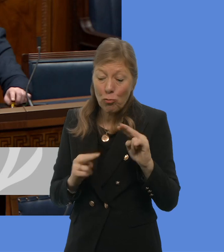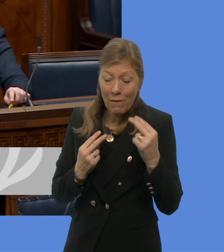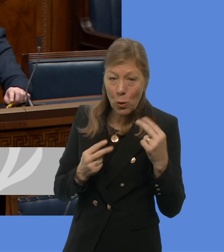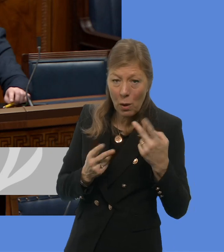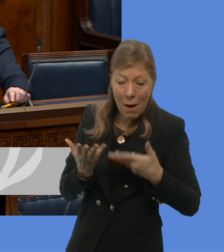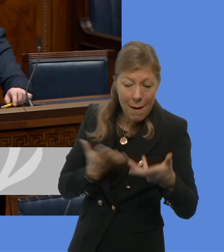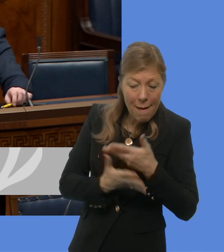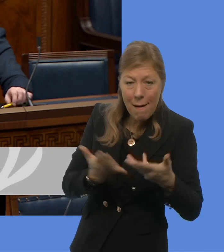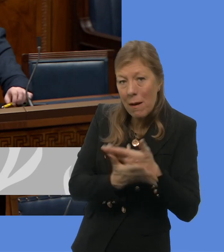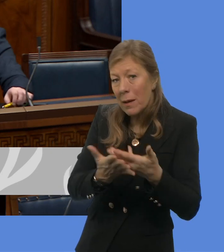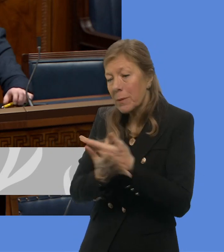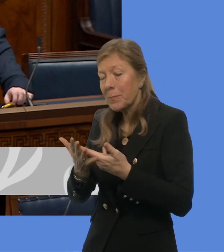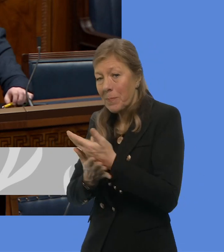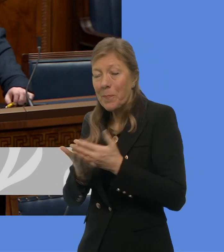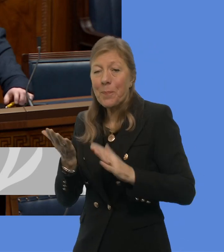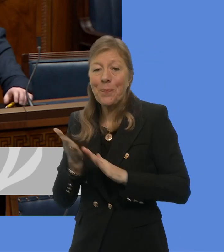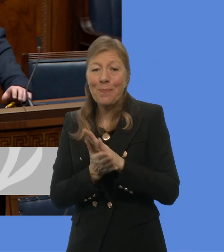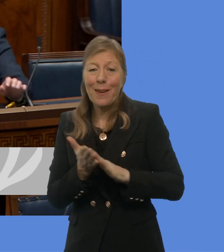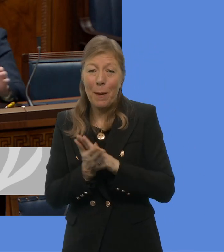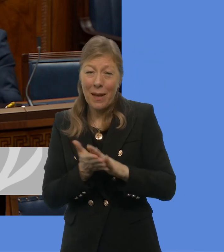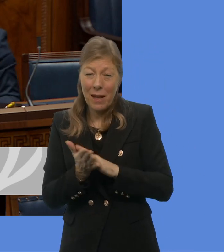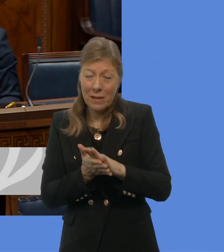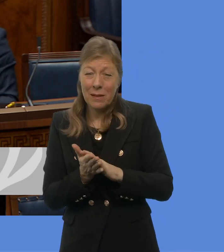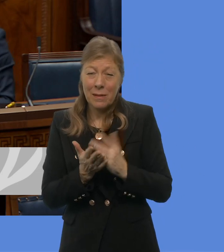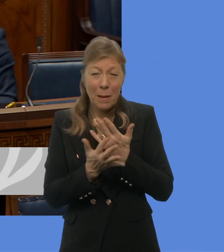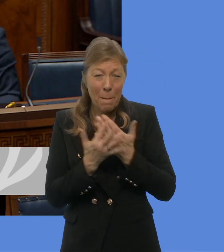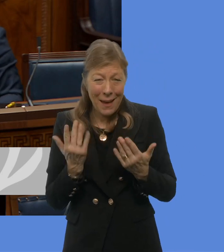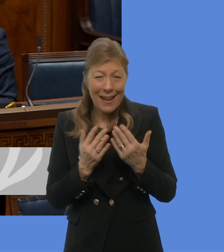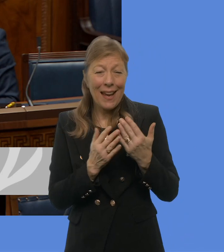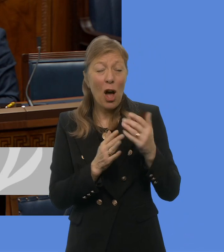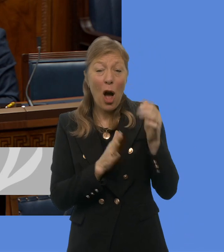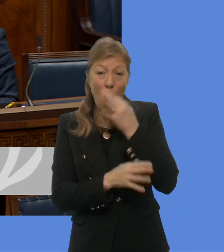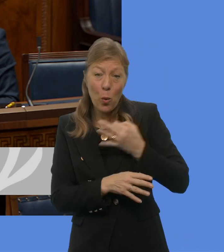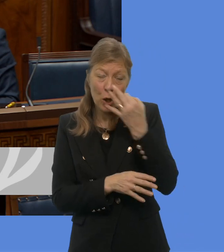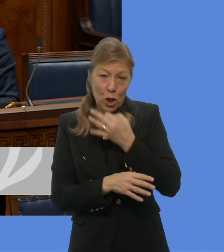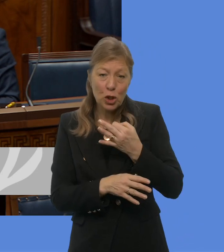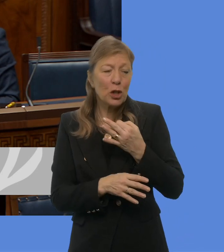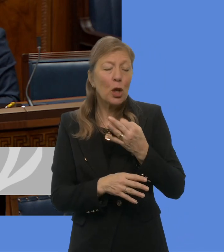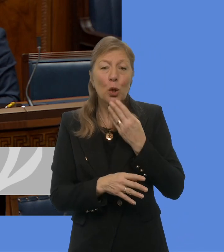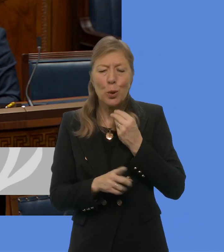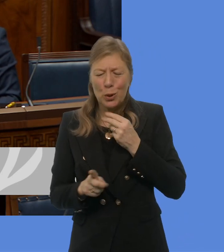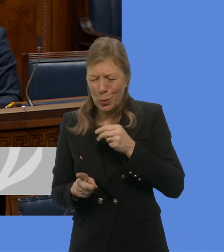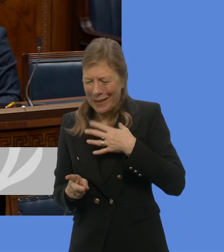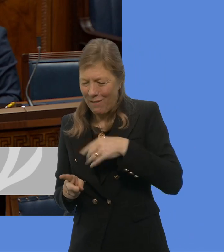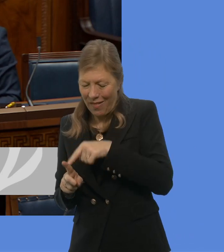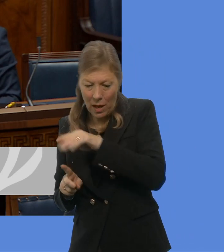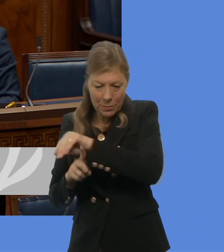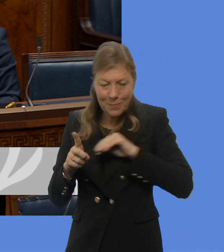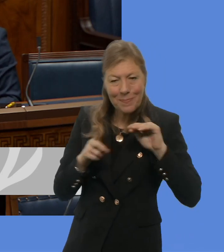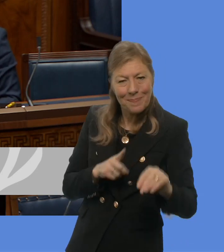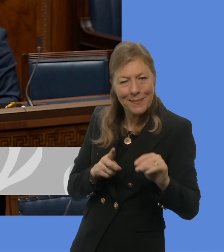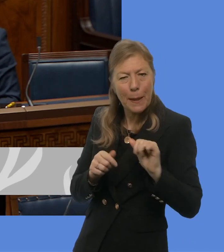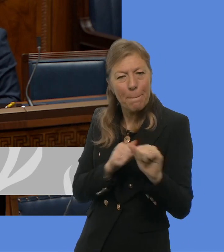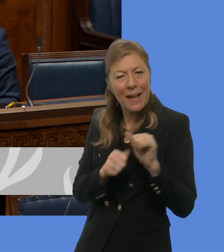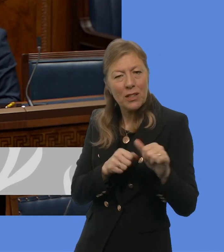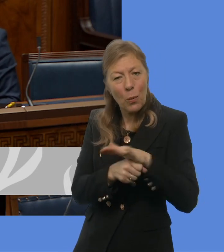2,884 SPPG funded hours per week being recycled back into the system, and that was between October 2023